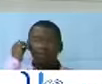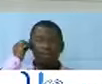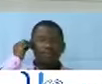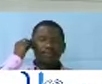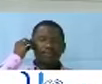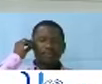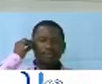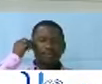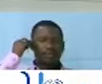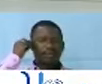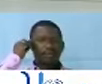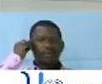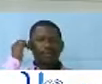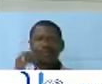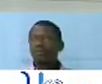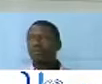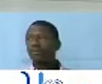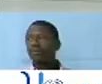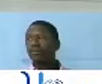Hang on a second.